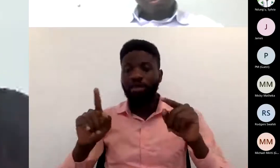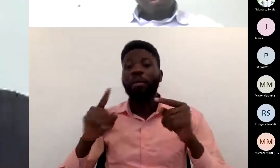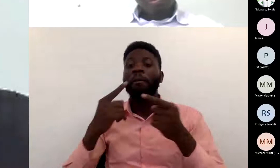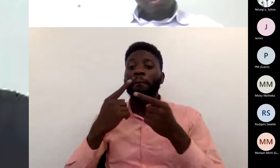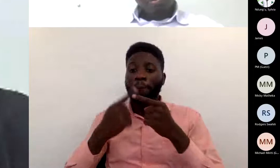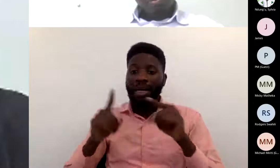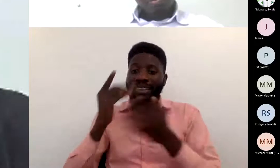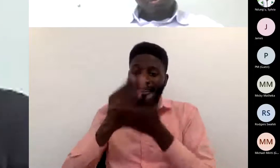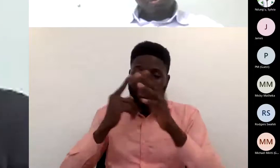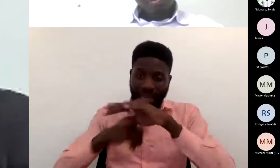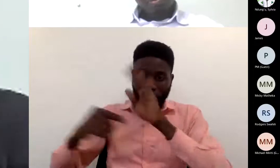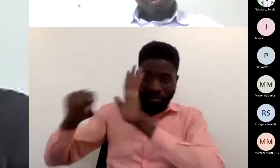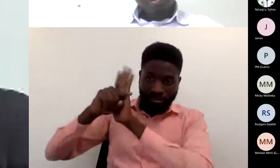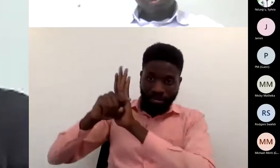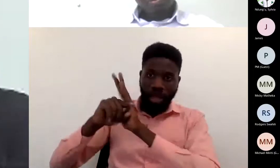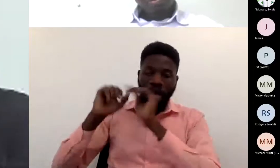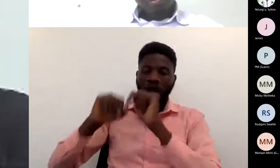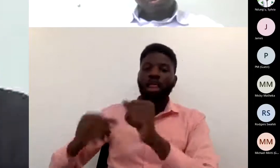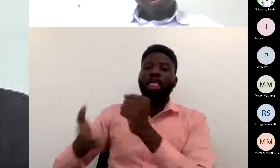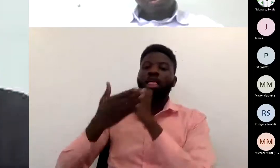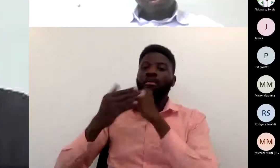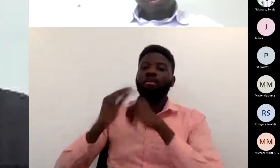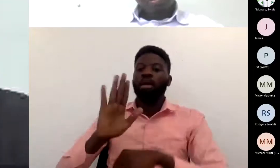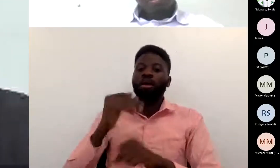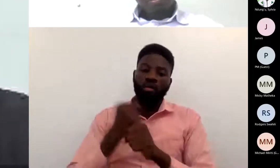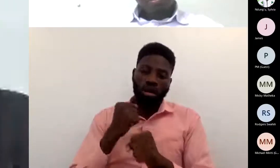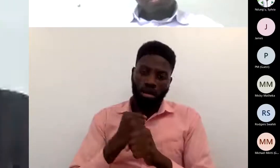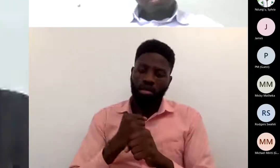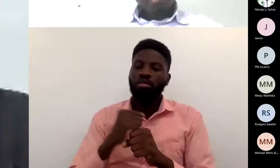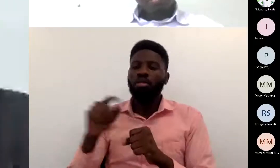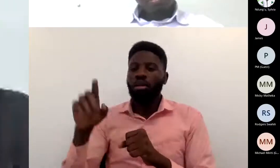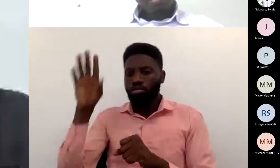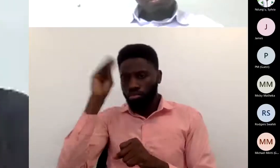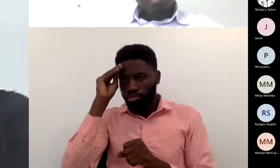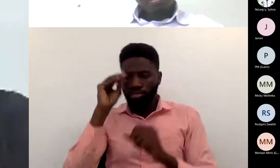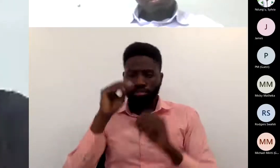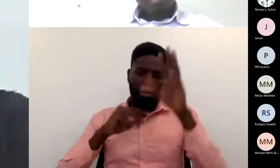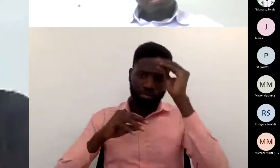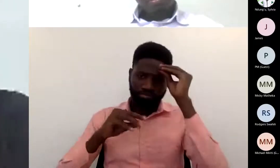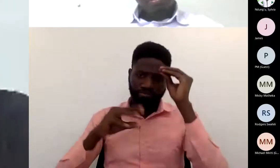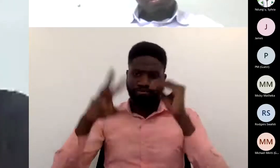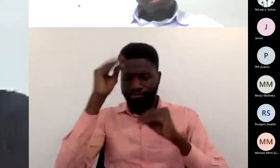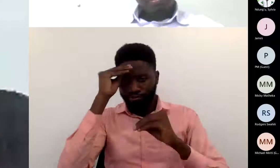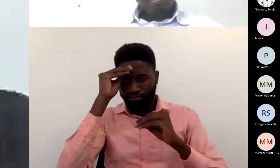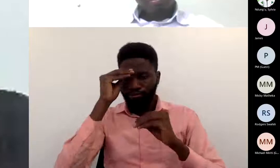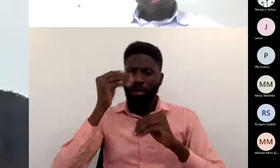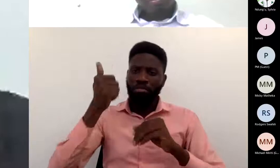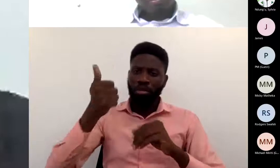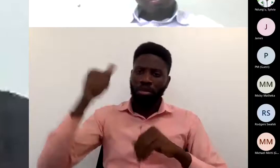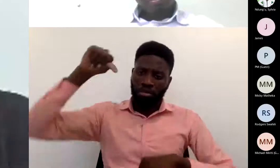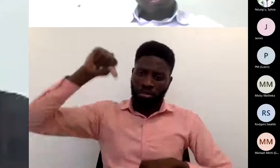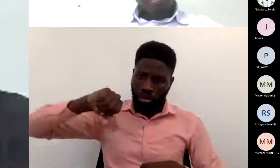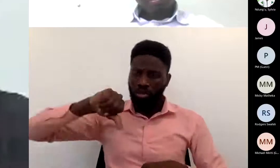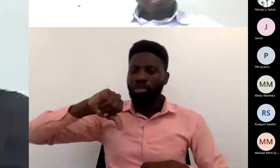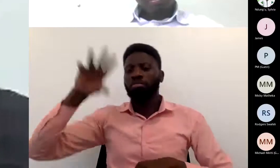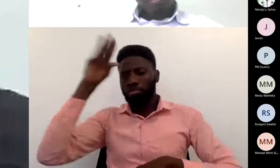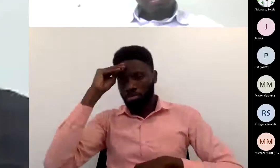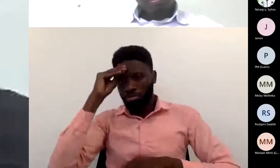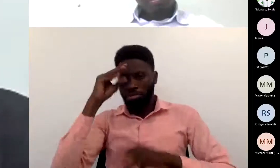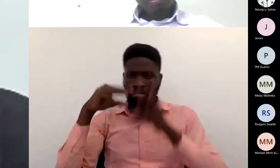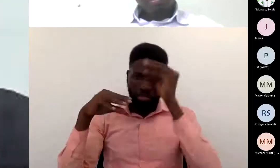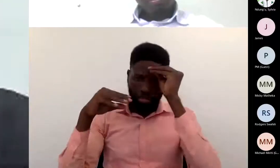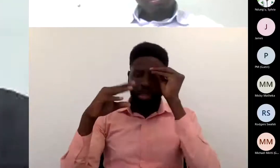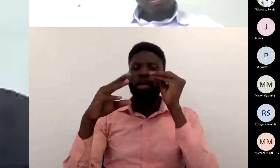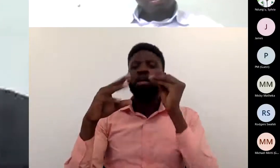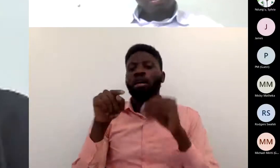you in your career. So take in those experiences, good or bad. You will learn from them. They strengthen